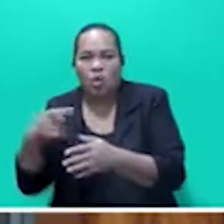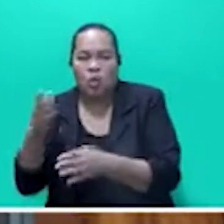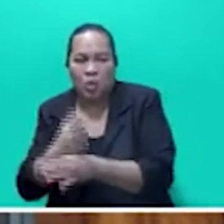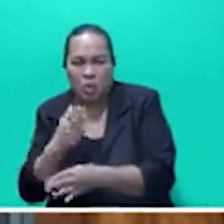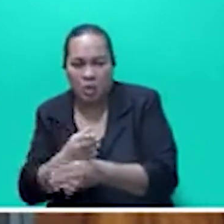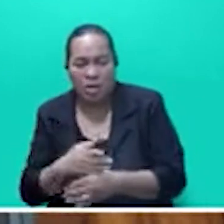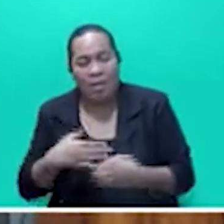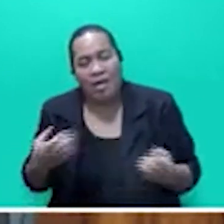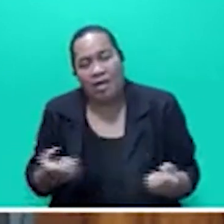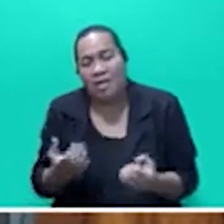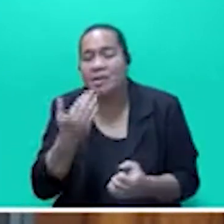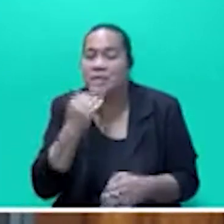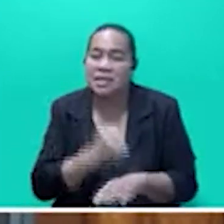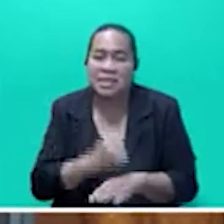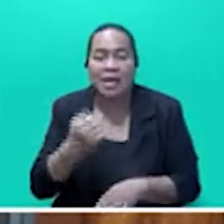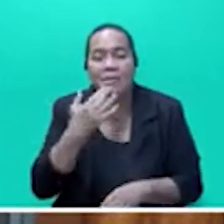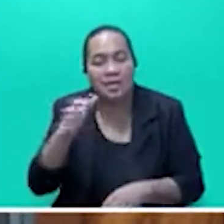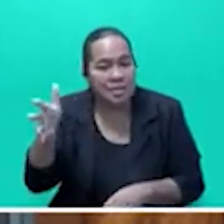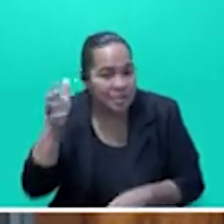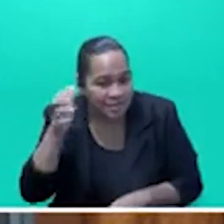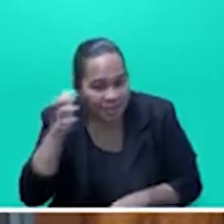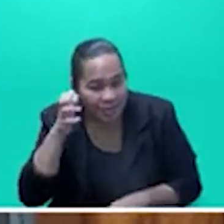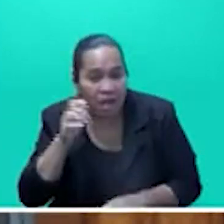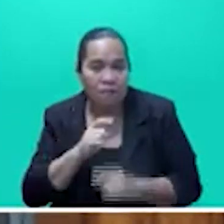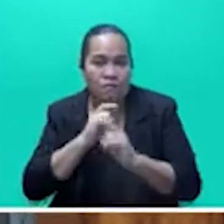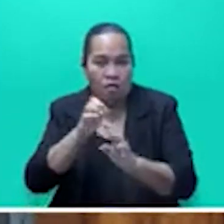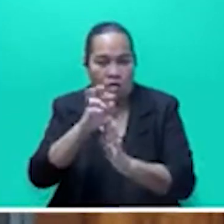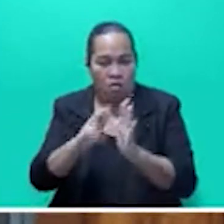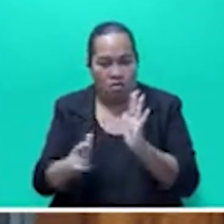urge the coalition government to adhere to the constitutional requirements for appointments in the civil service.